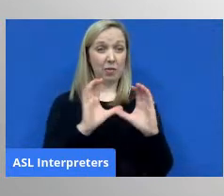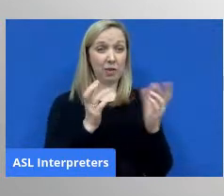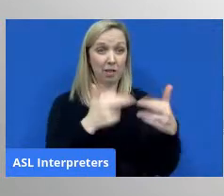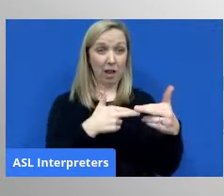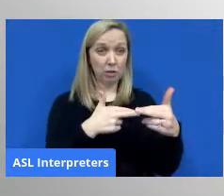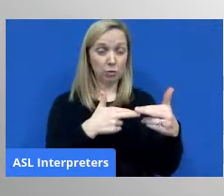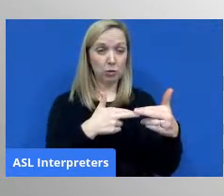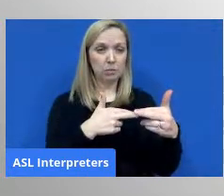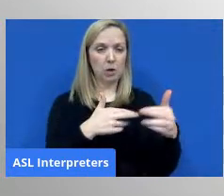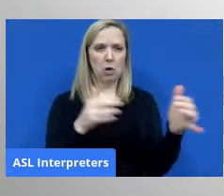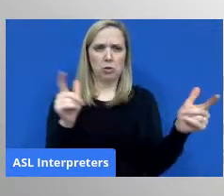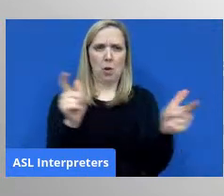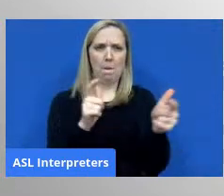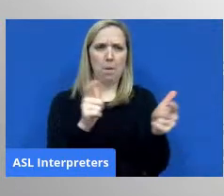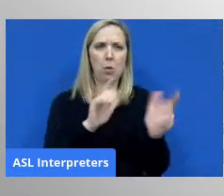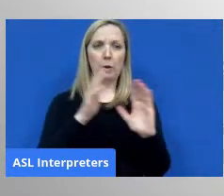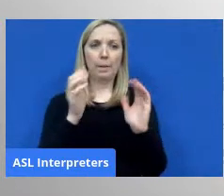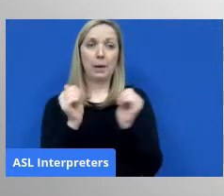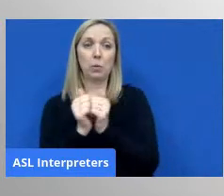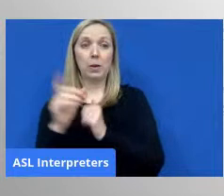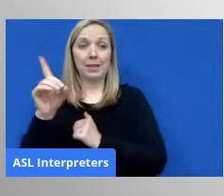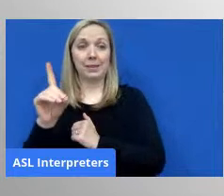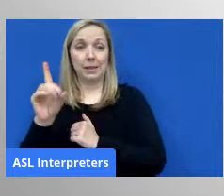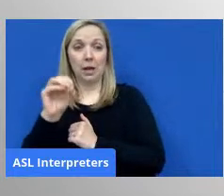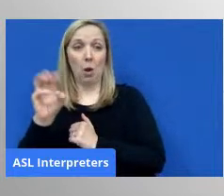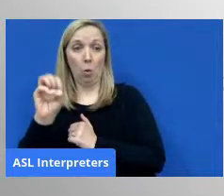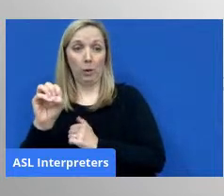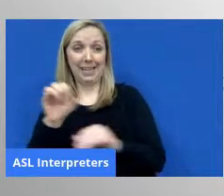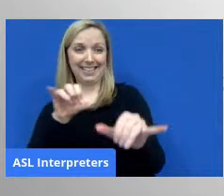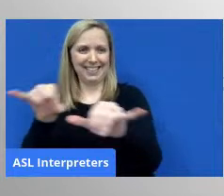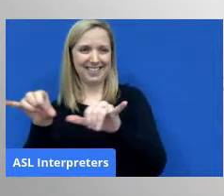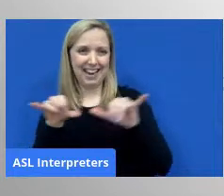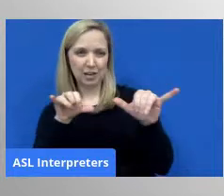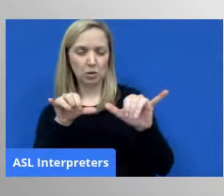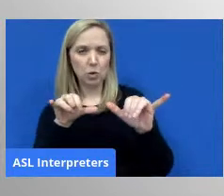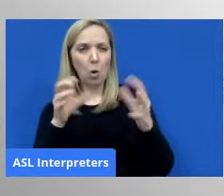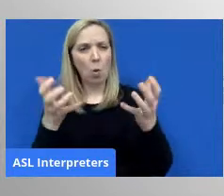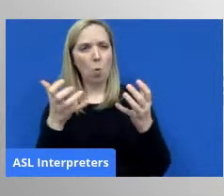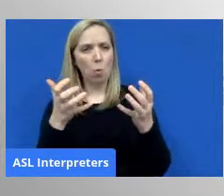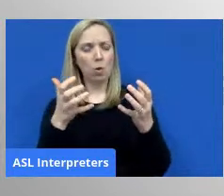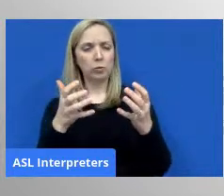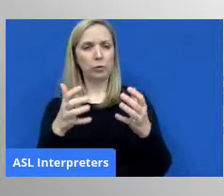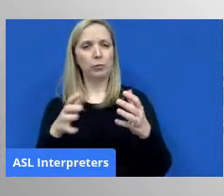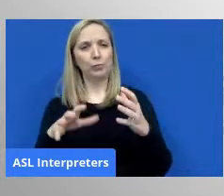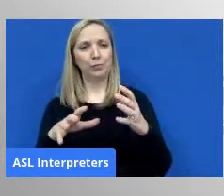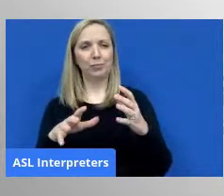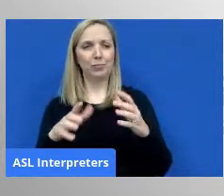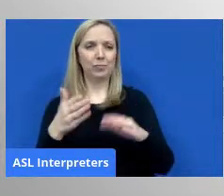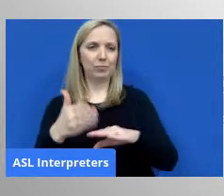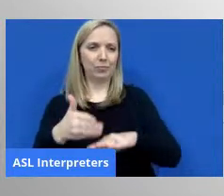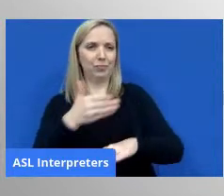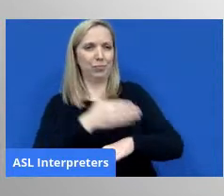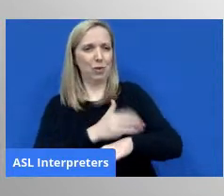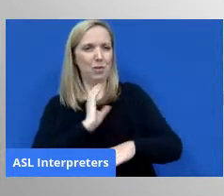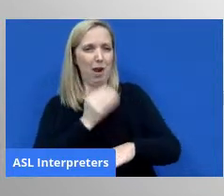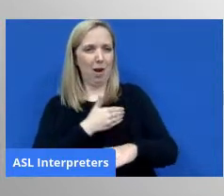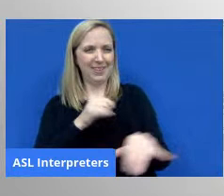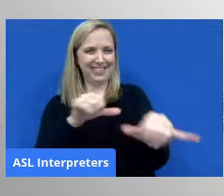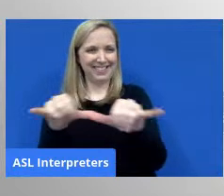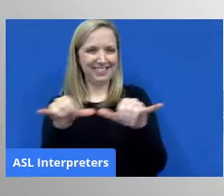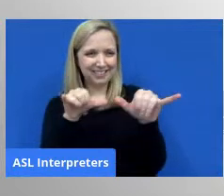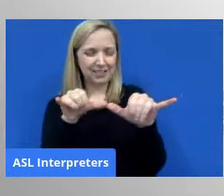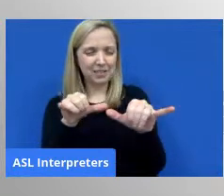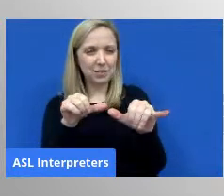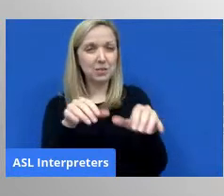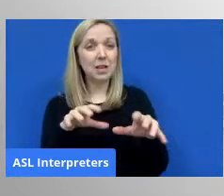DOE standard. So to bring those up to current standards and also the support spaces, we would have to add approximately 30 to